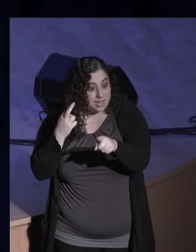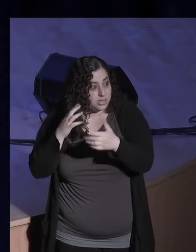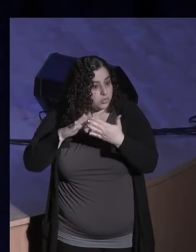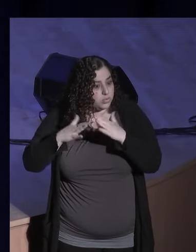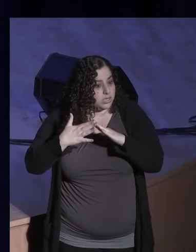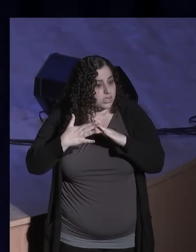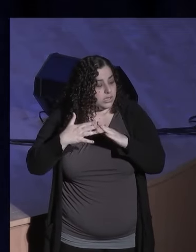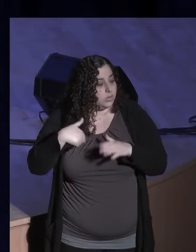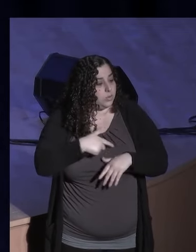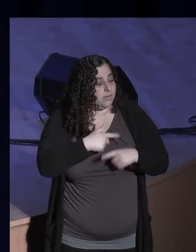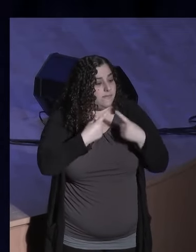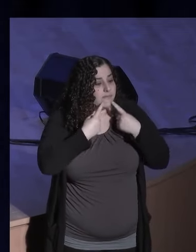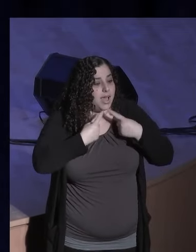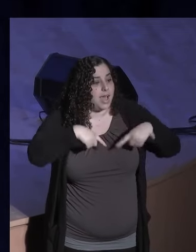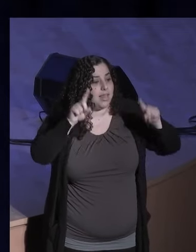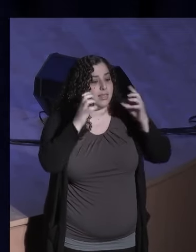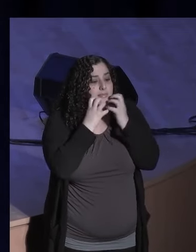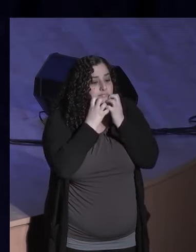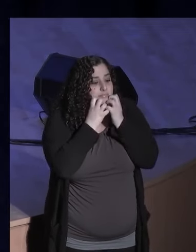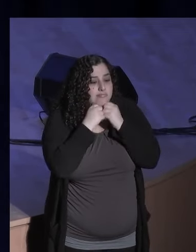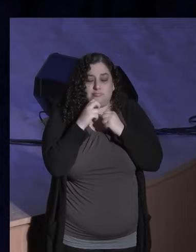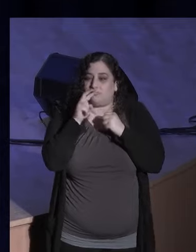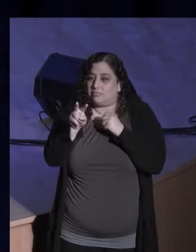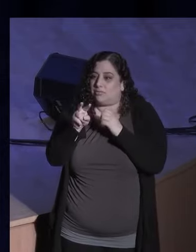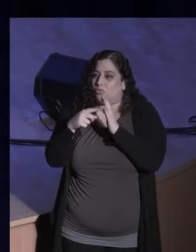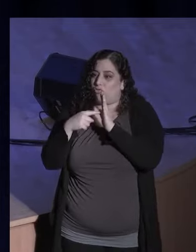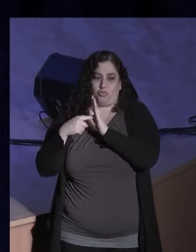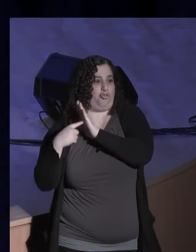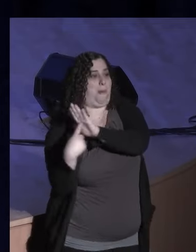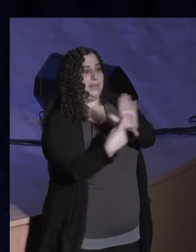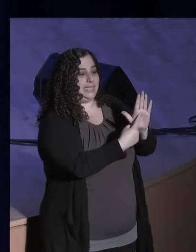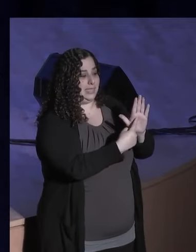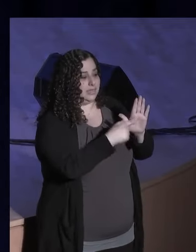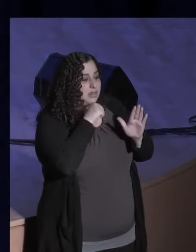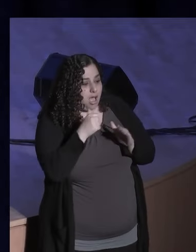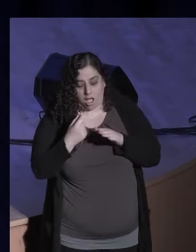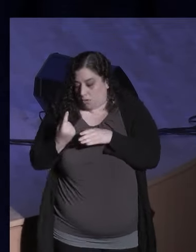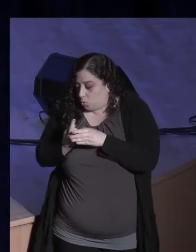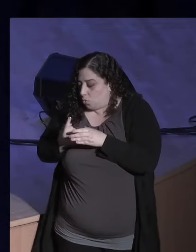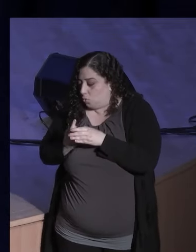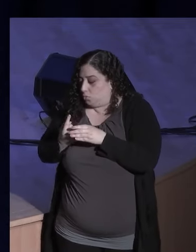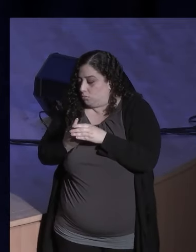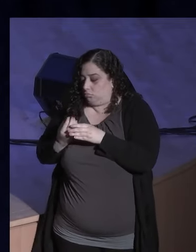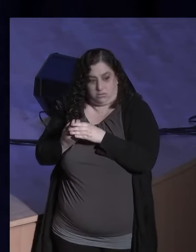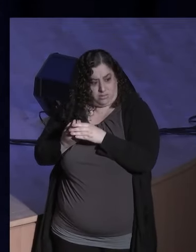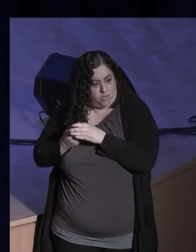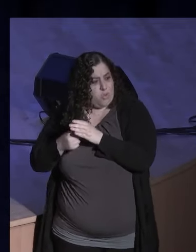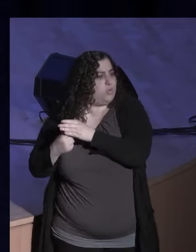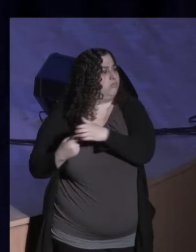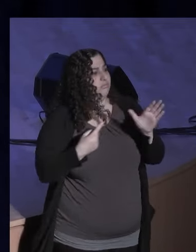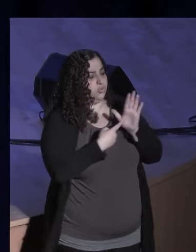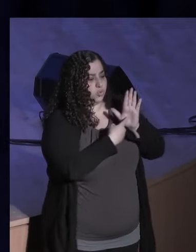Mall. And to me, this museum always is a beacon of what we should know more about,